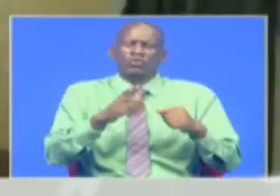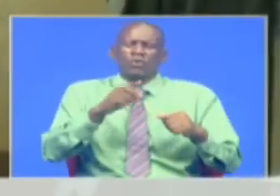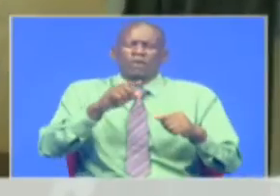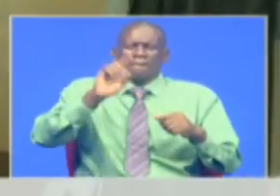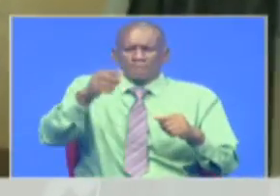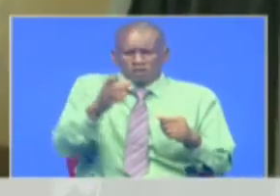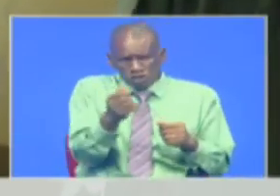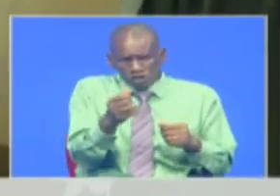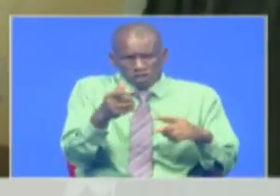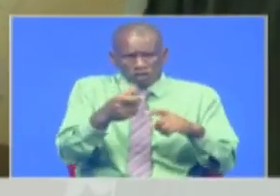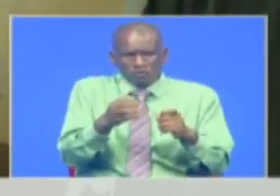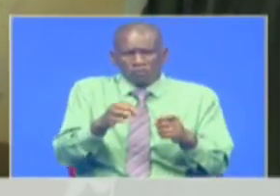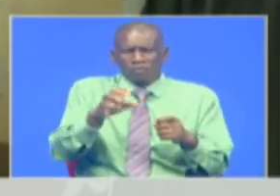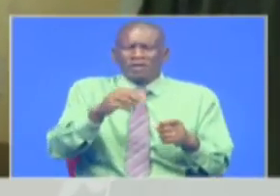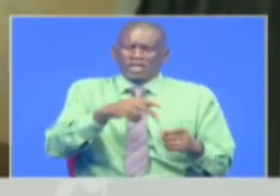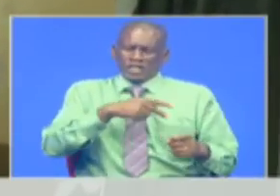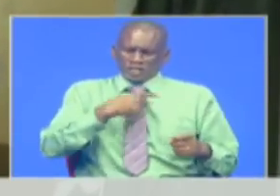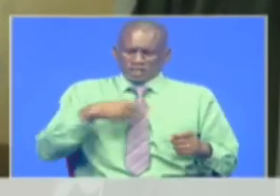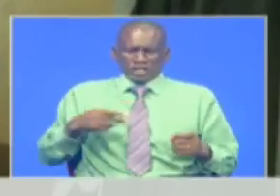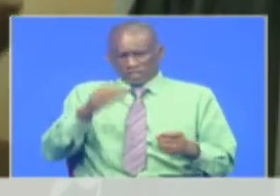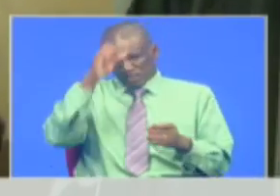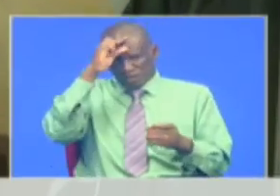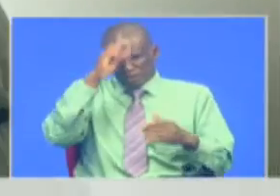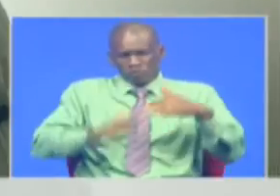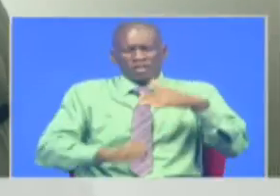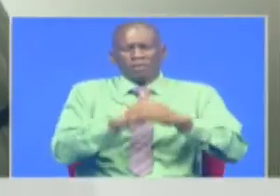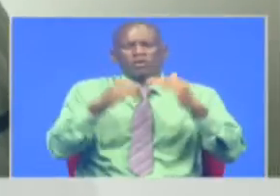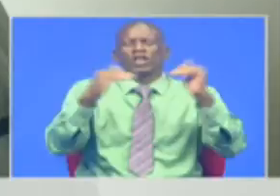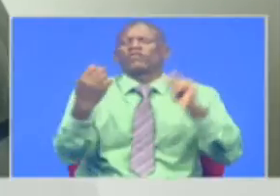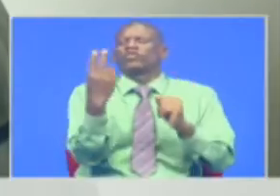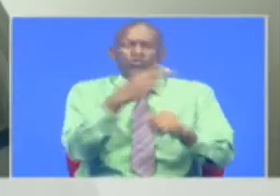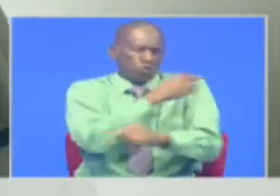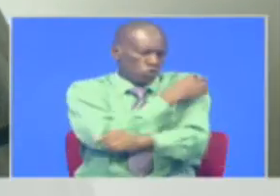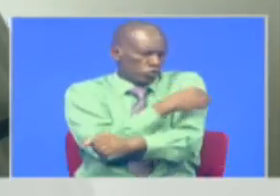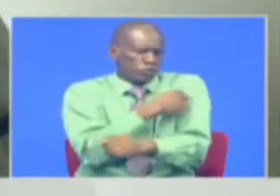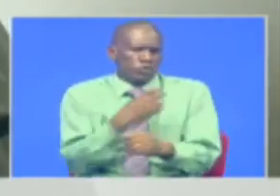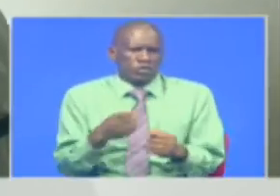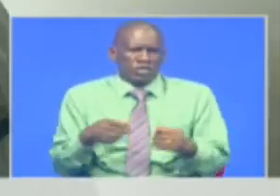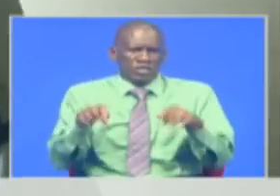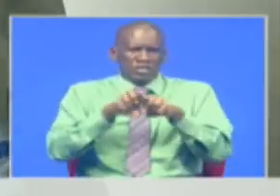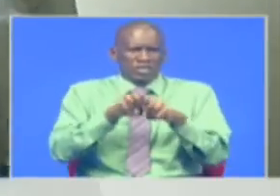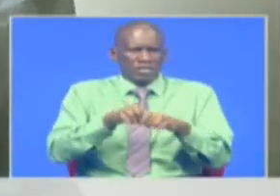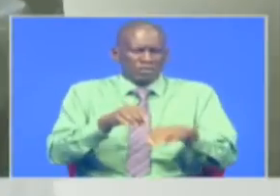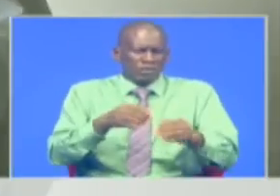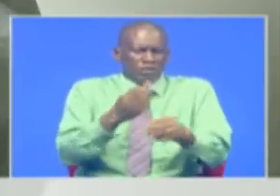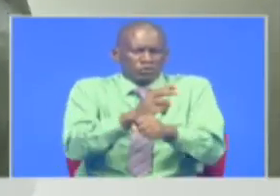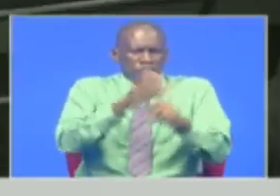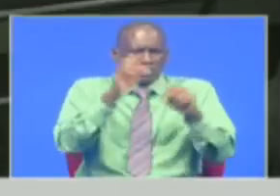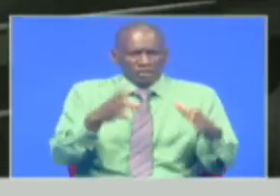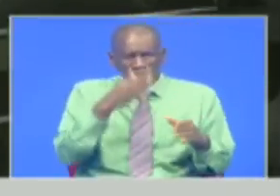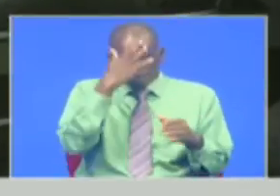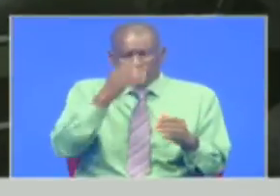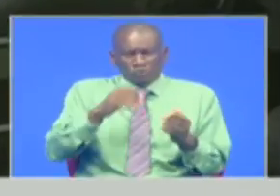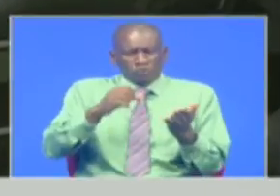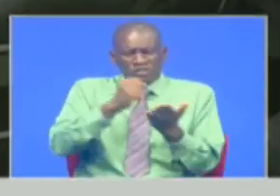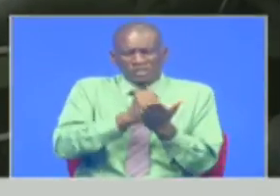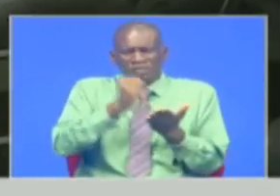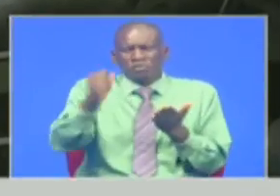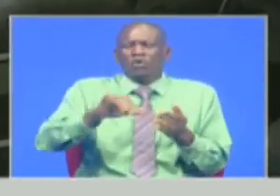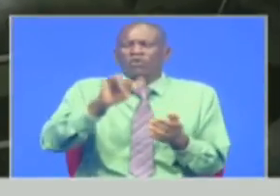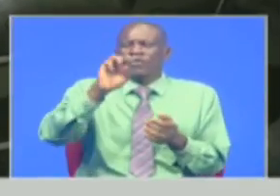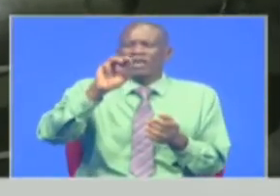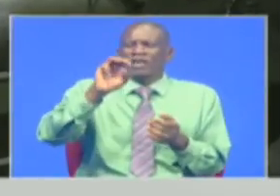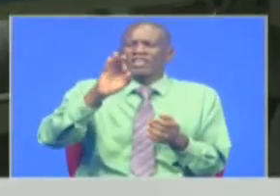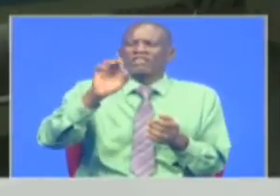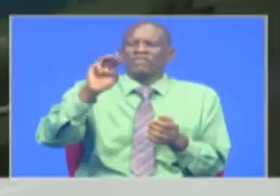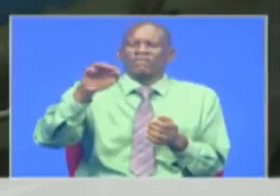the Danish government to support level 2 health facilities is still untouched due to suspension of IFMIS by the